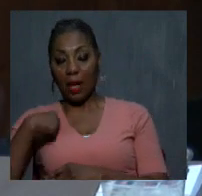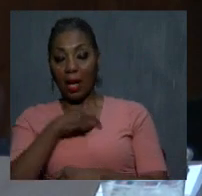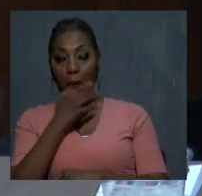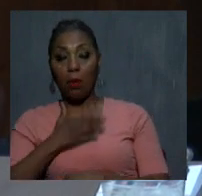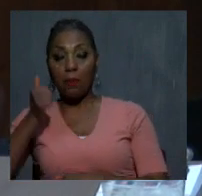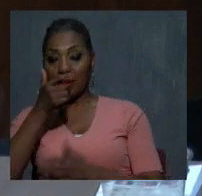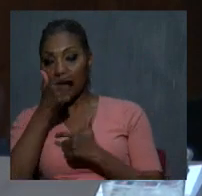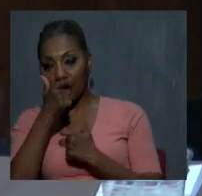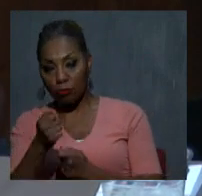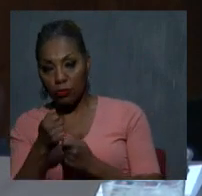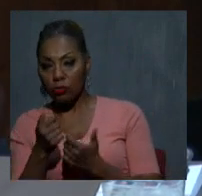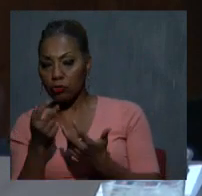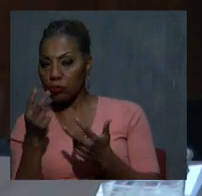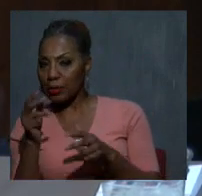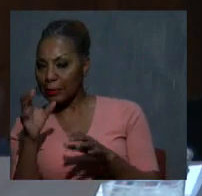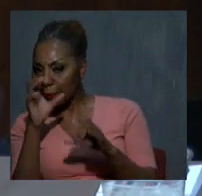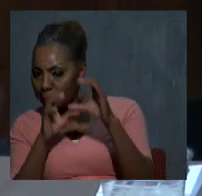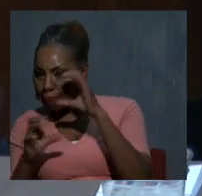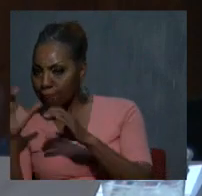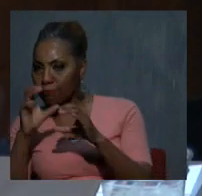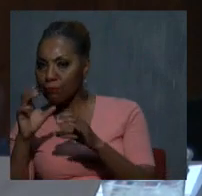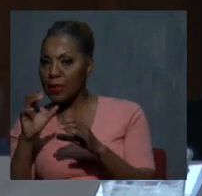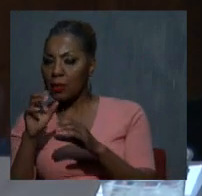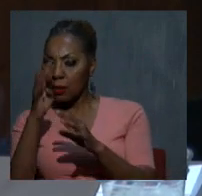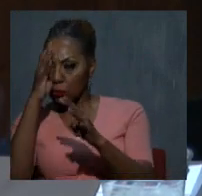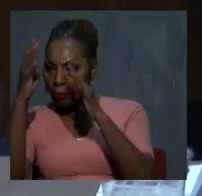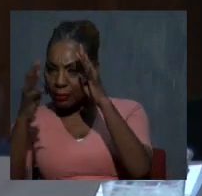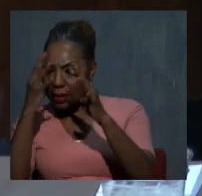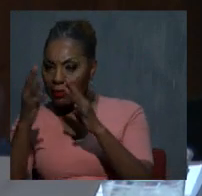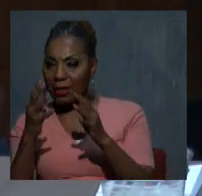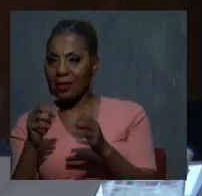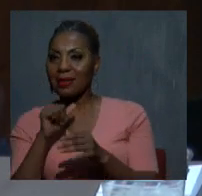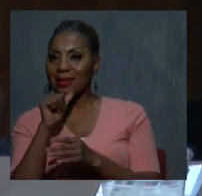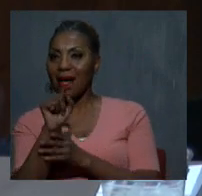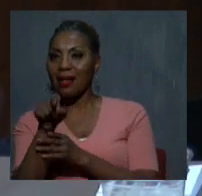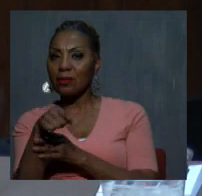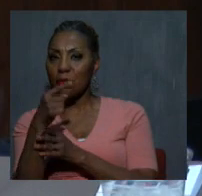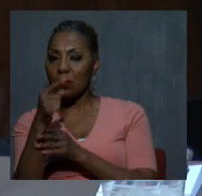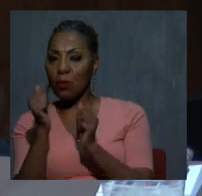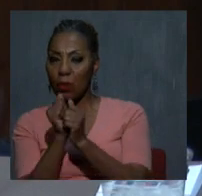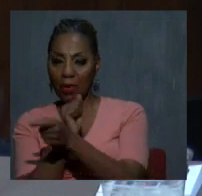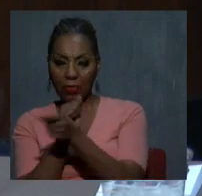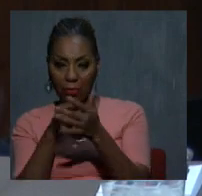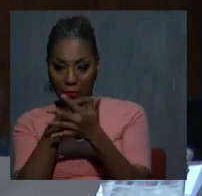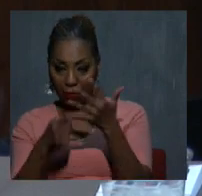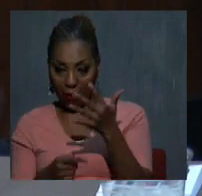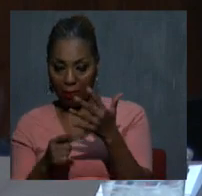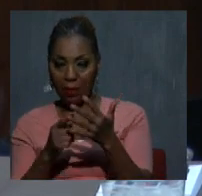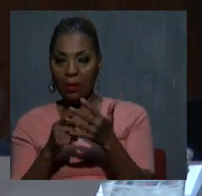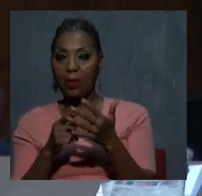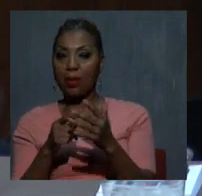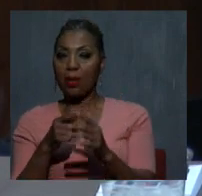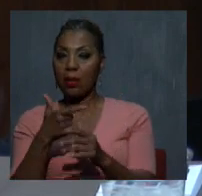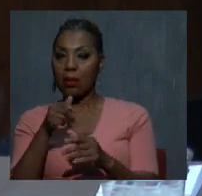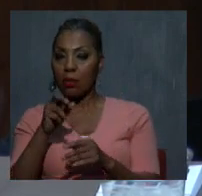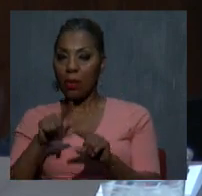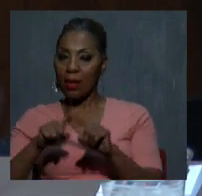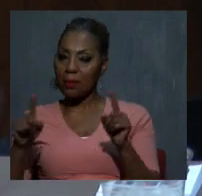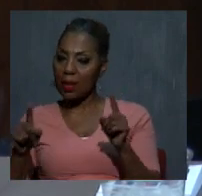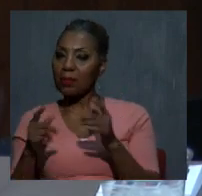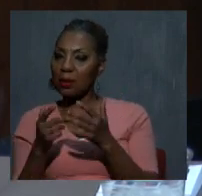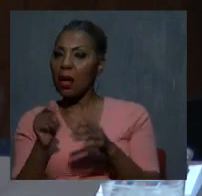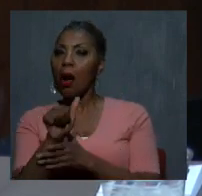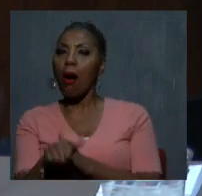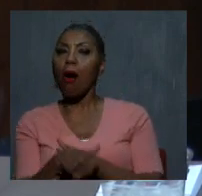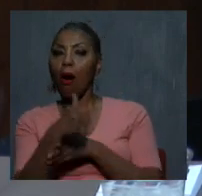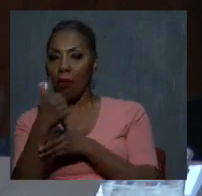interest to explore any kind of creativity, and maybe not just with this particular grant, but looking at funding